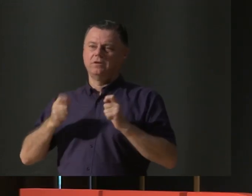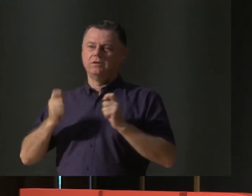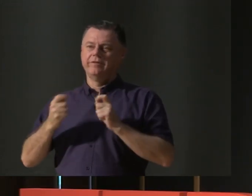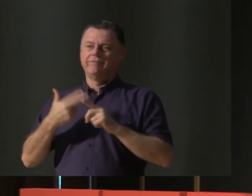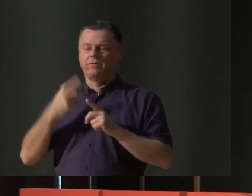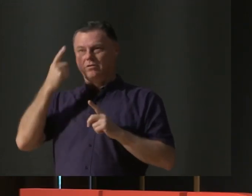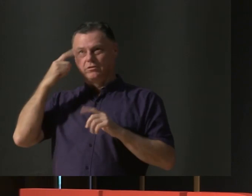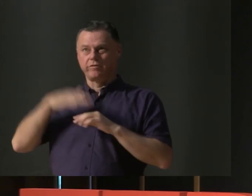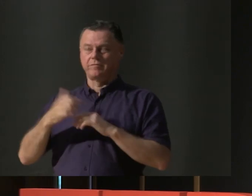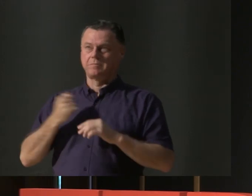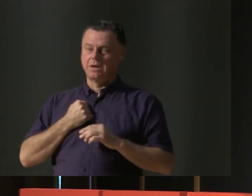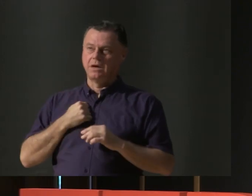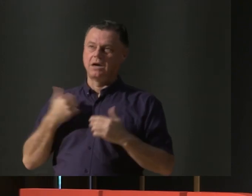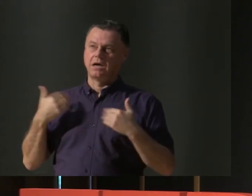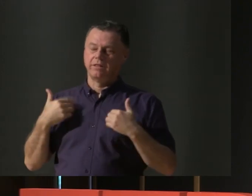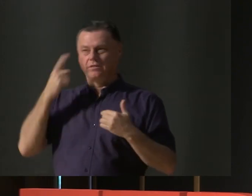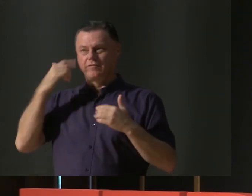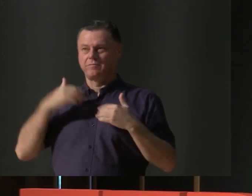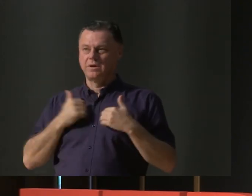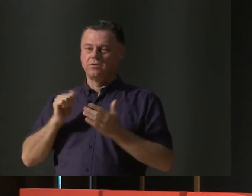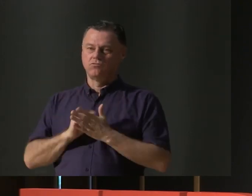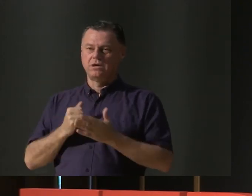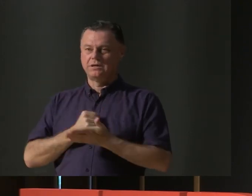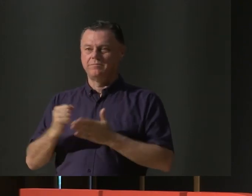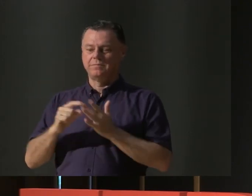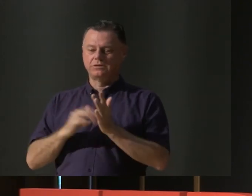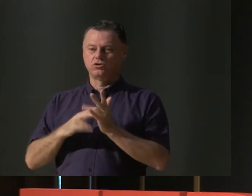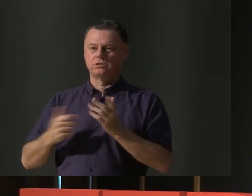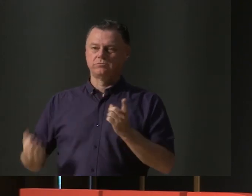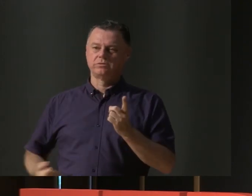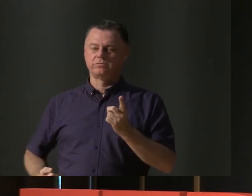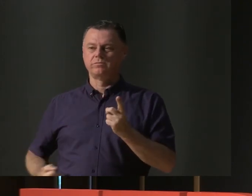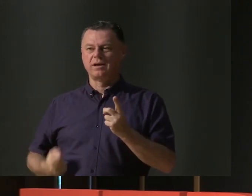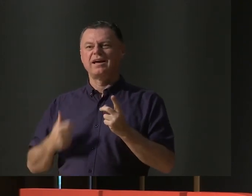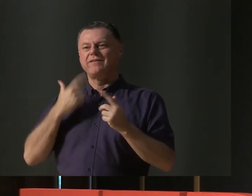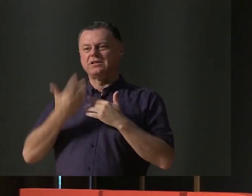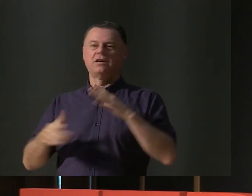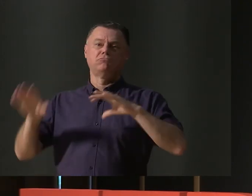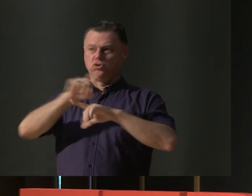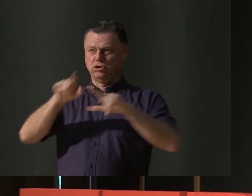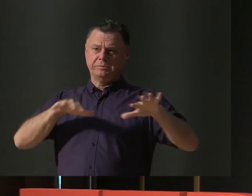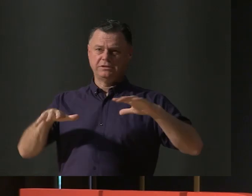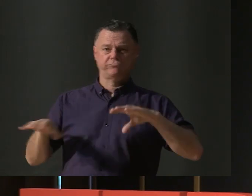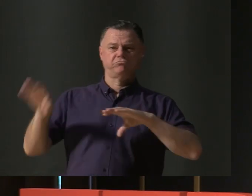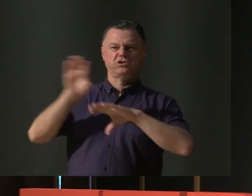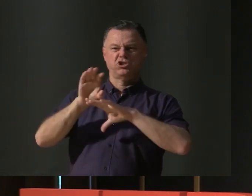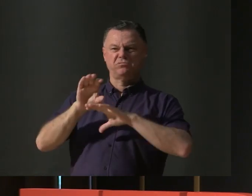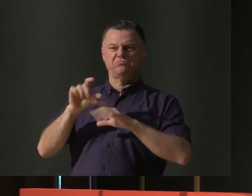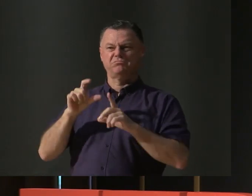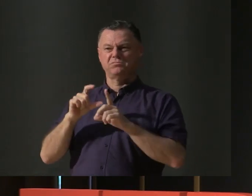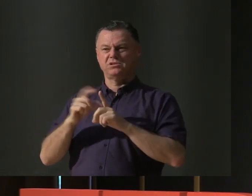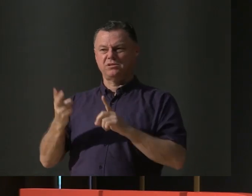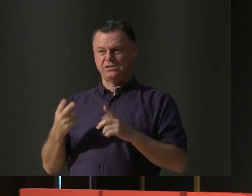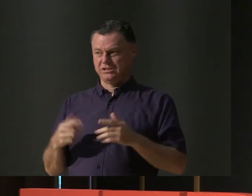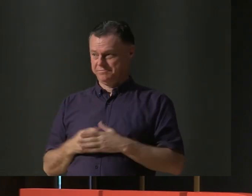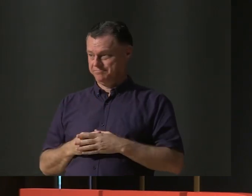about diabetes and think about diabetes has a massive impact on the people who are living with this condition. And you and